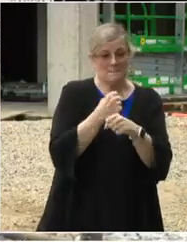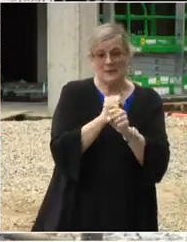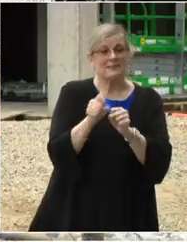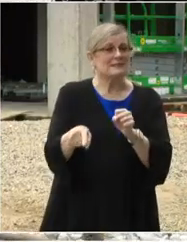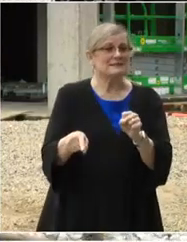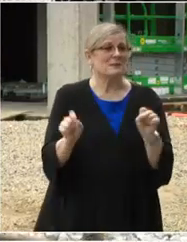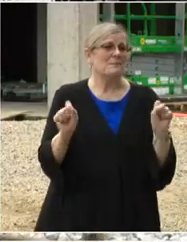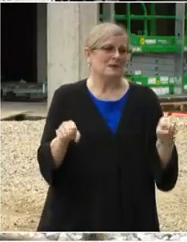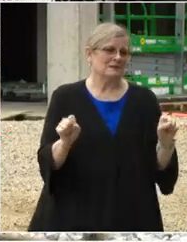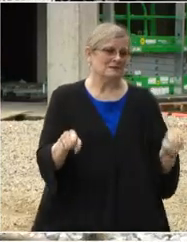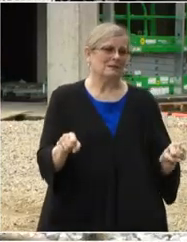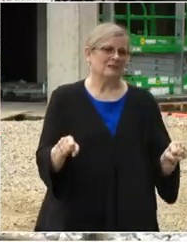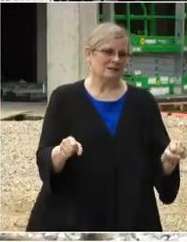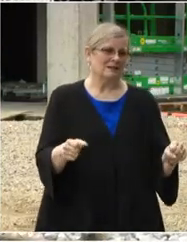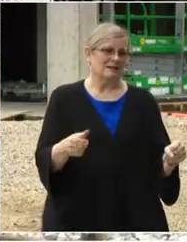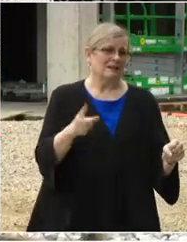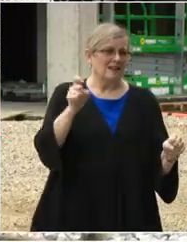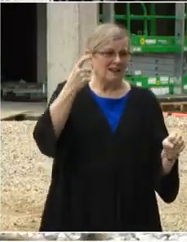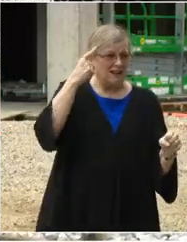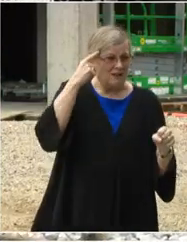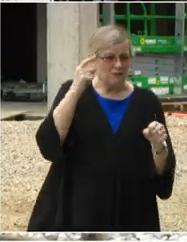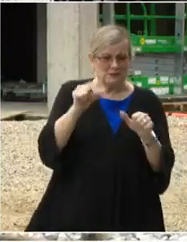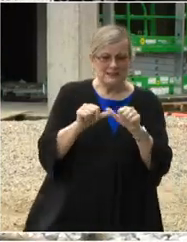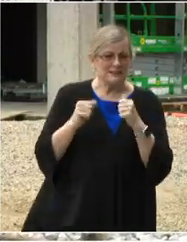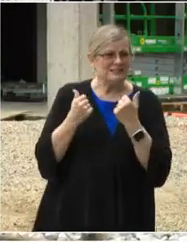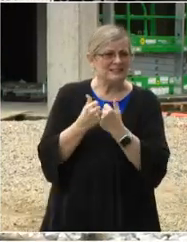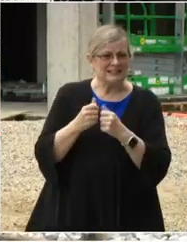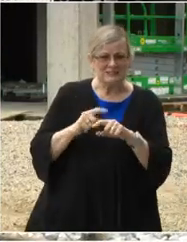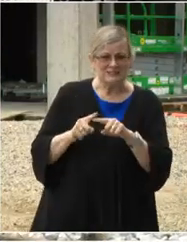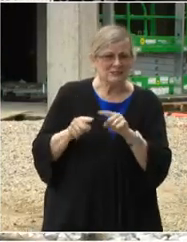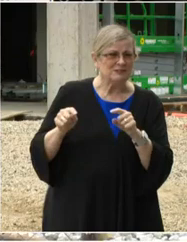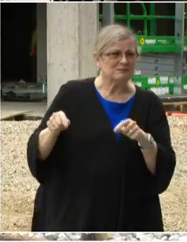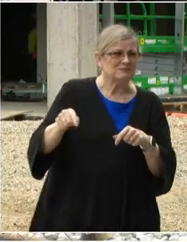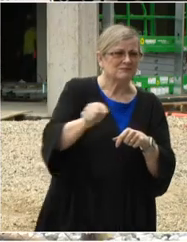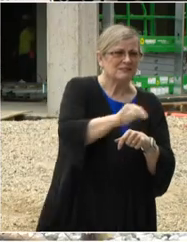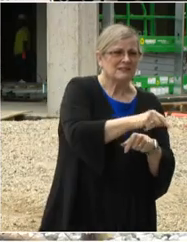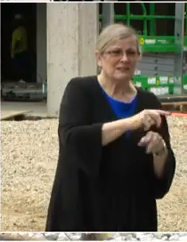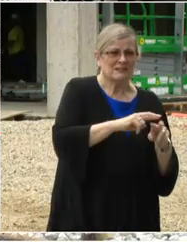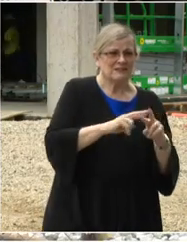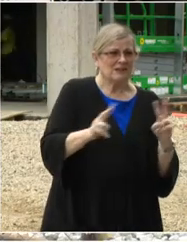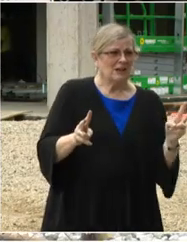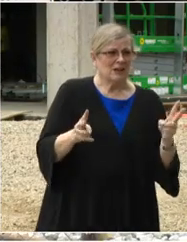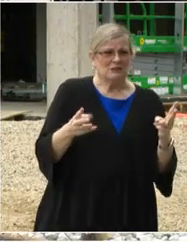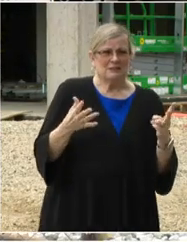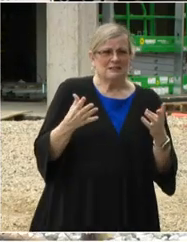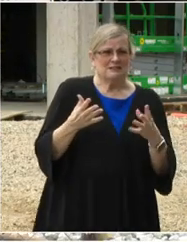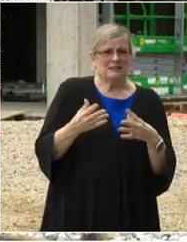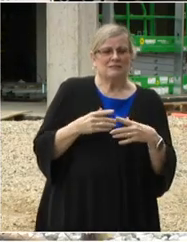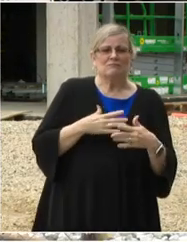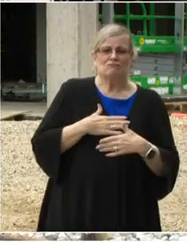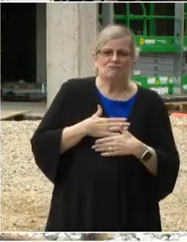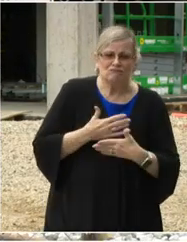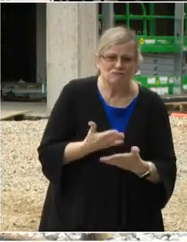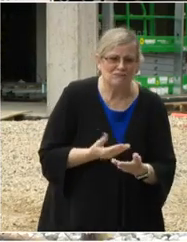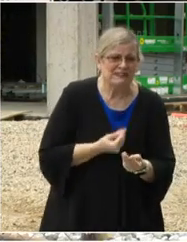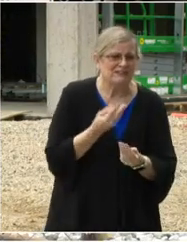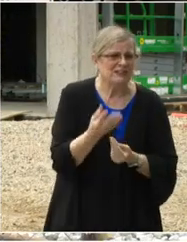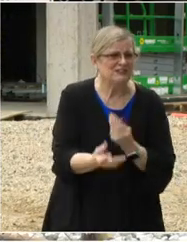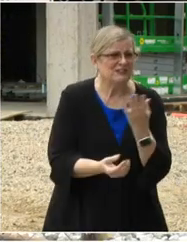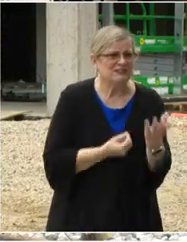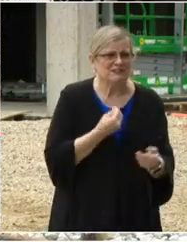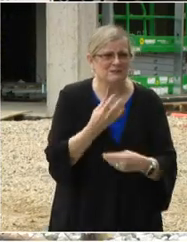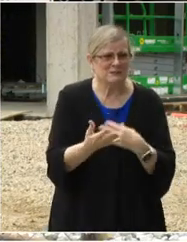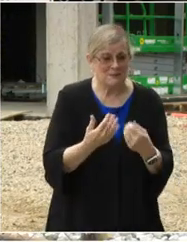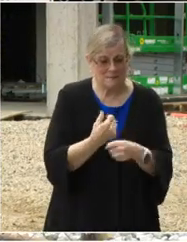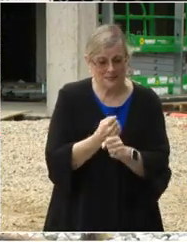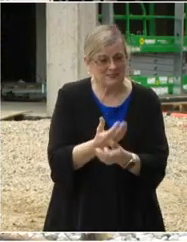Our government agencies, who have been very judicious over the last year, have also made it possible. Those agencies